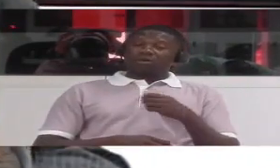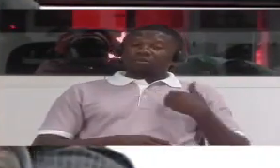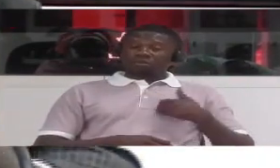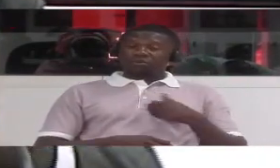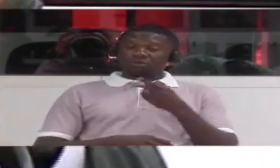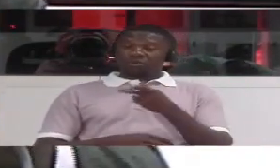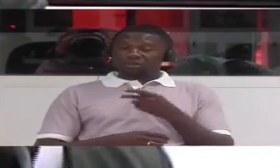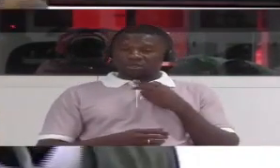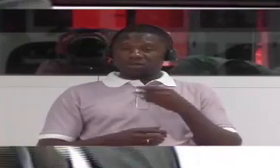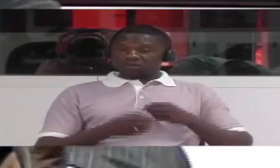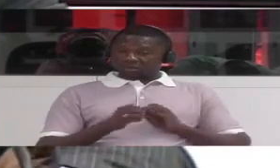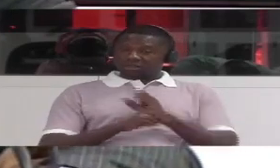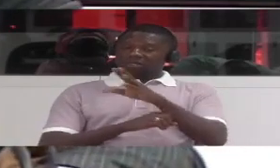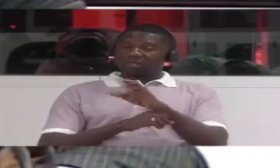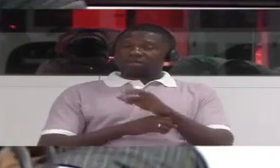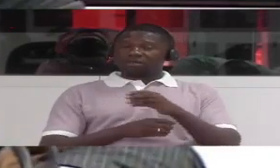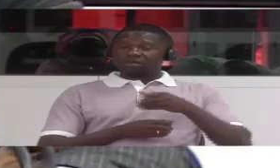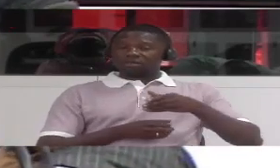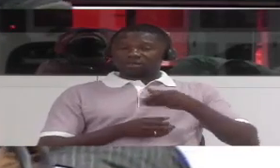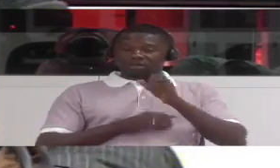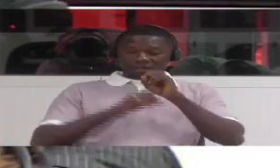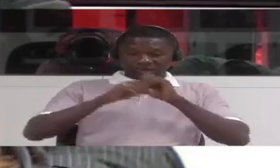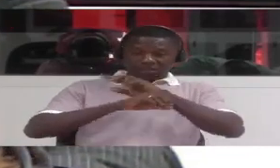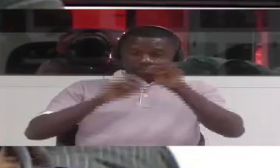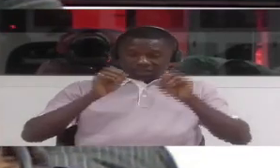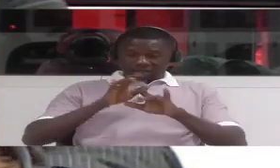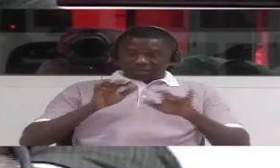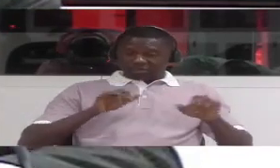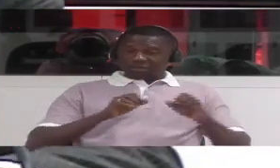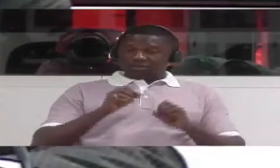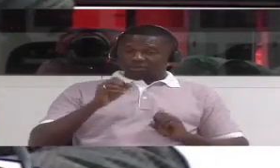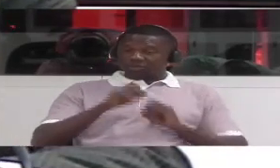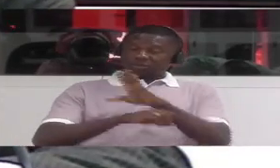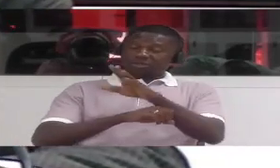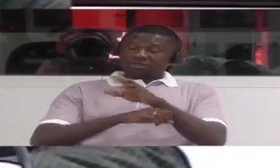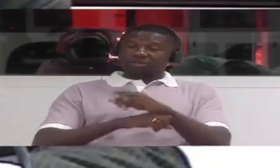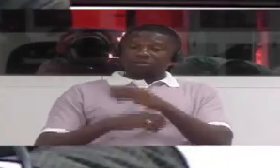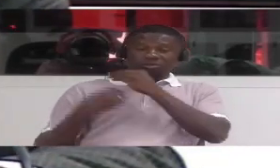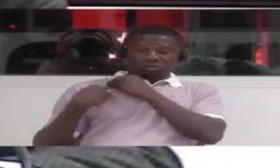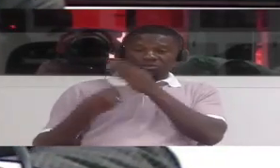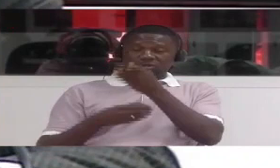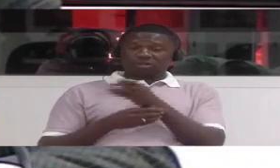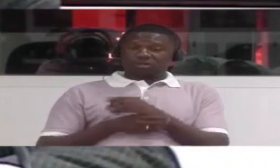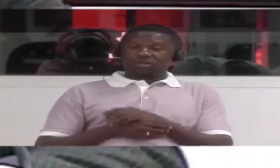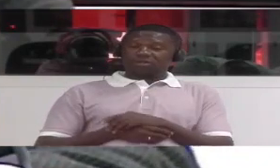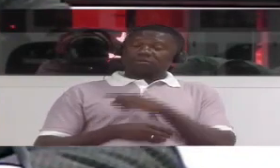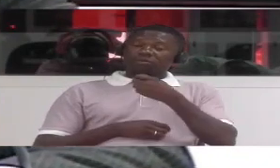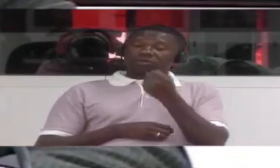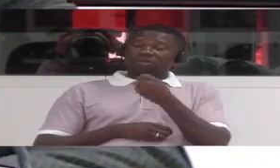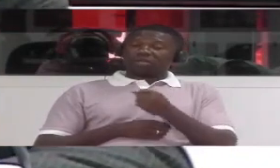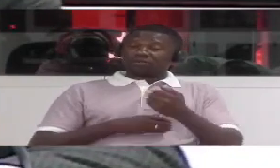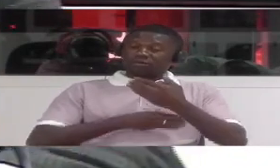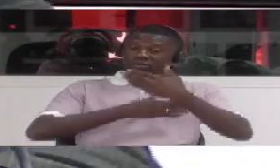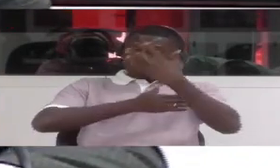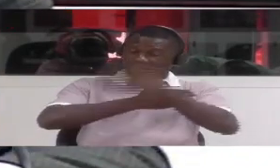send their emails to the editor, and then, because then it was impossible to access it here, they block all access to that. It is, you really have